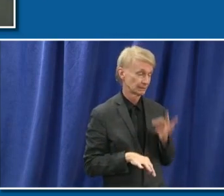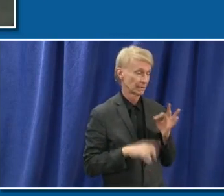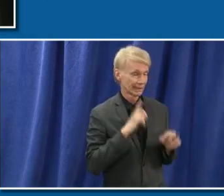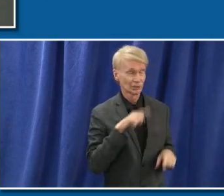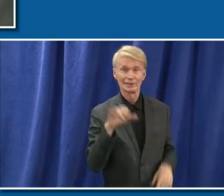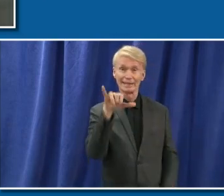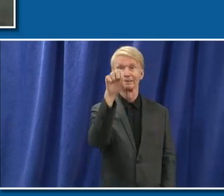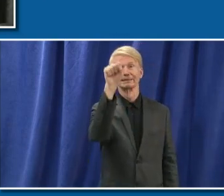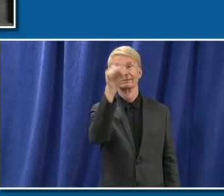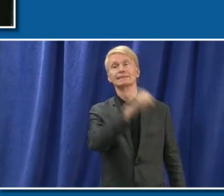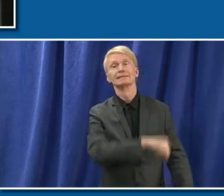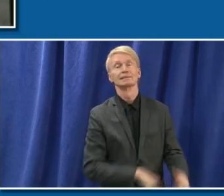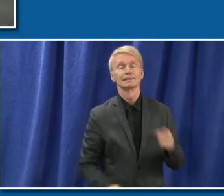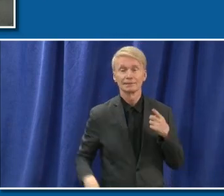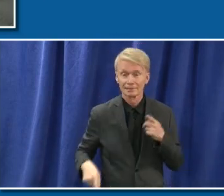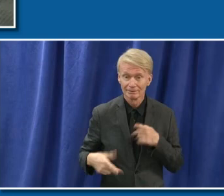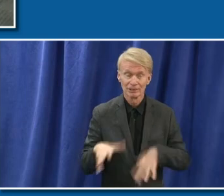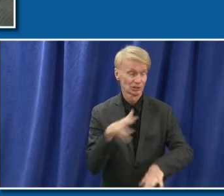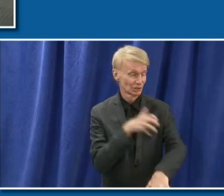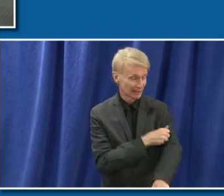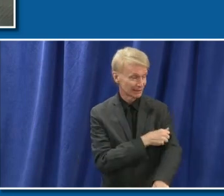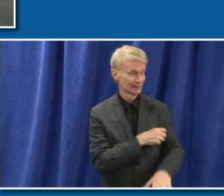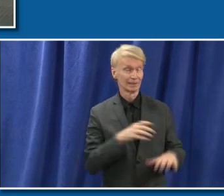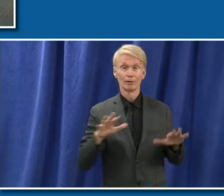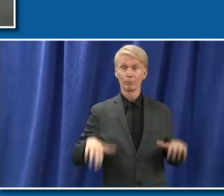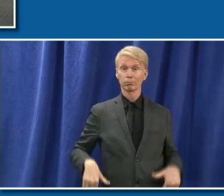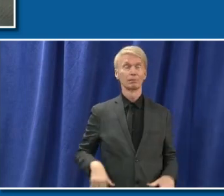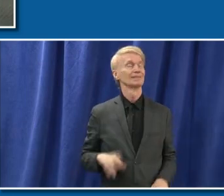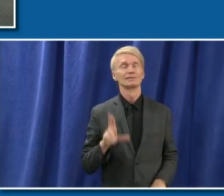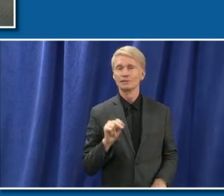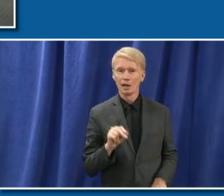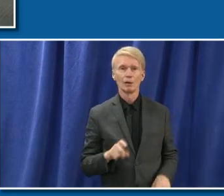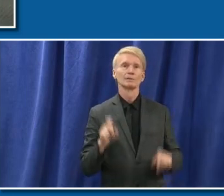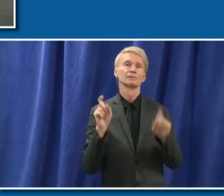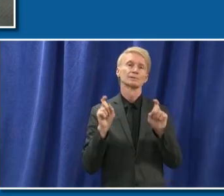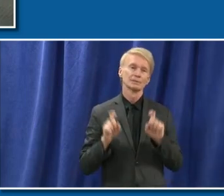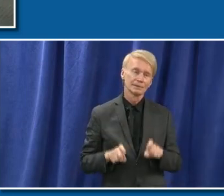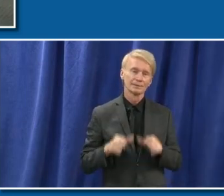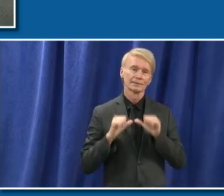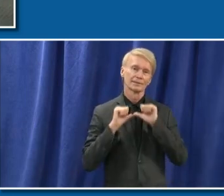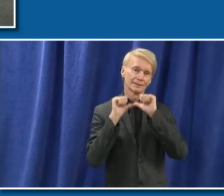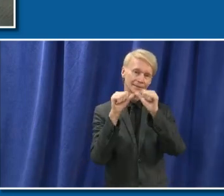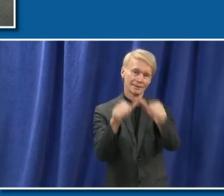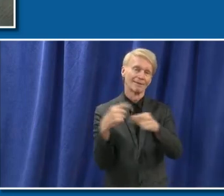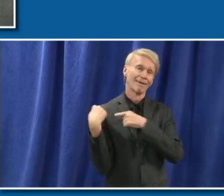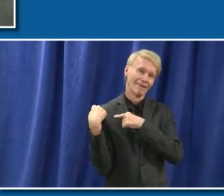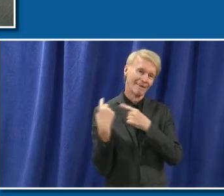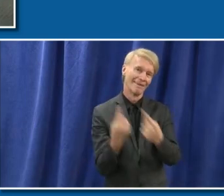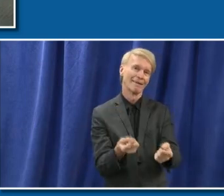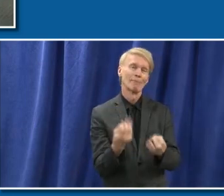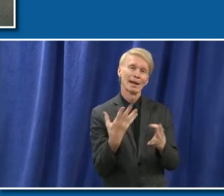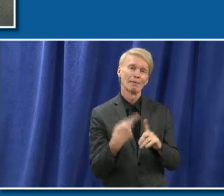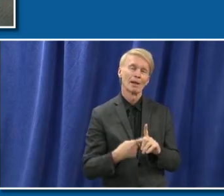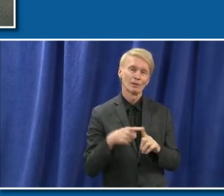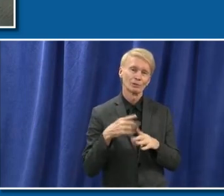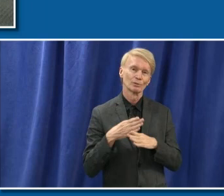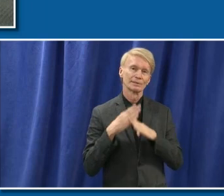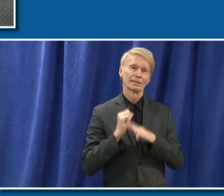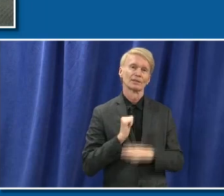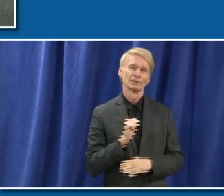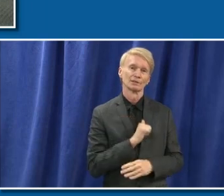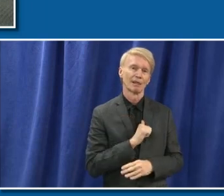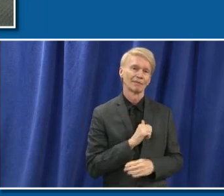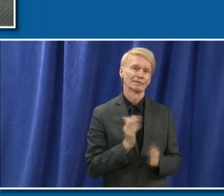Answer, but yes, once you get the vaccine, we'll still need to do all of the things that we have been doing for months now to protect